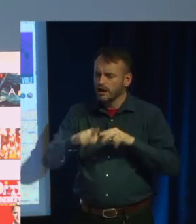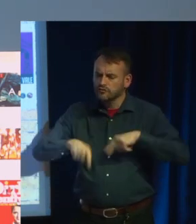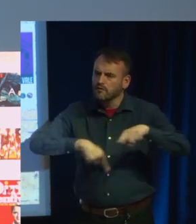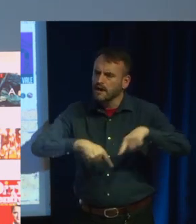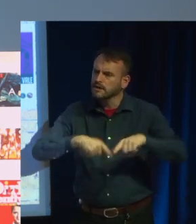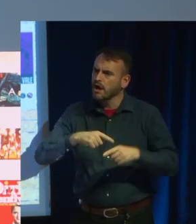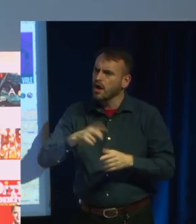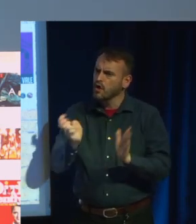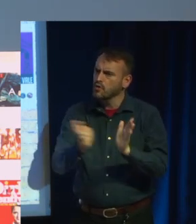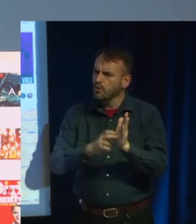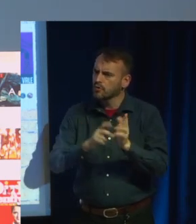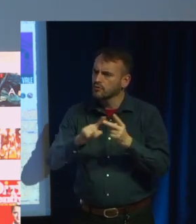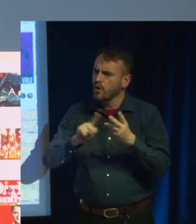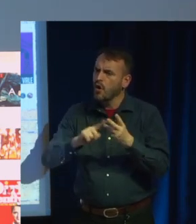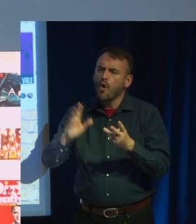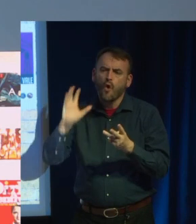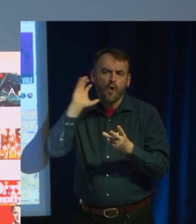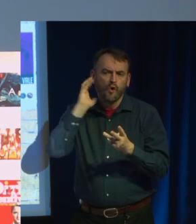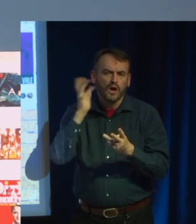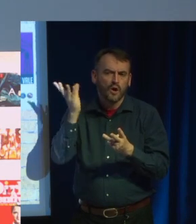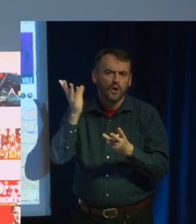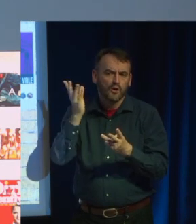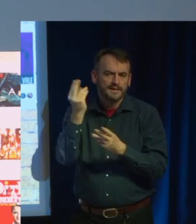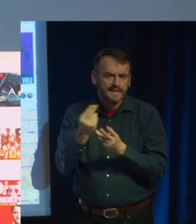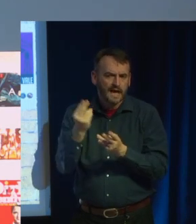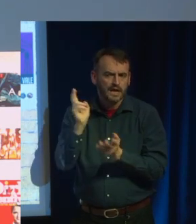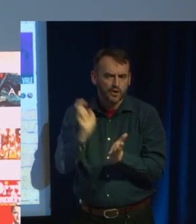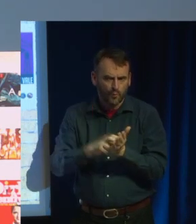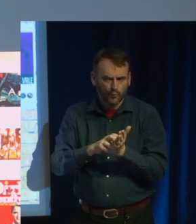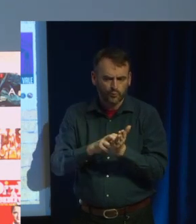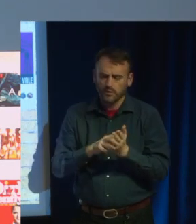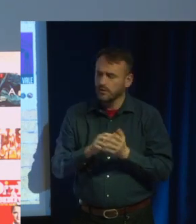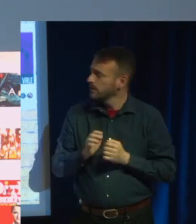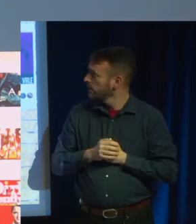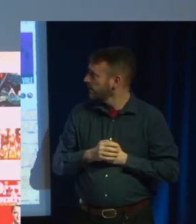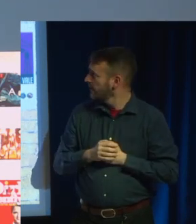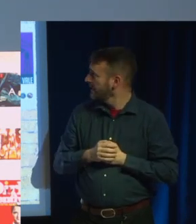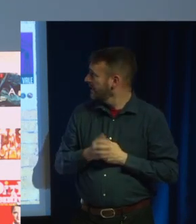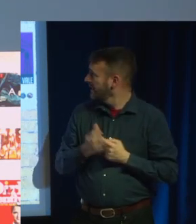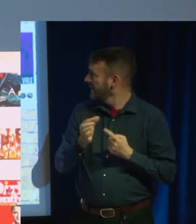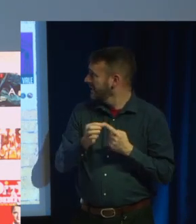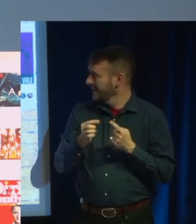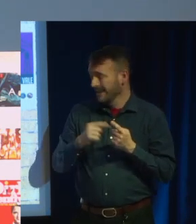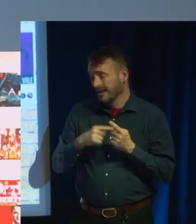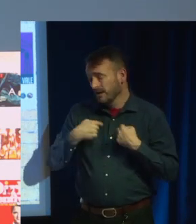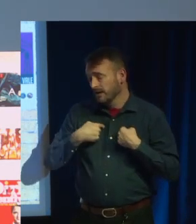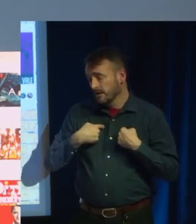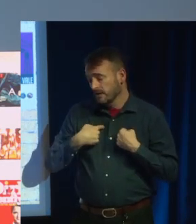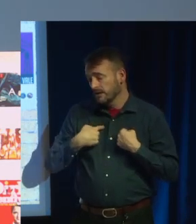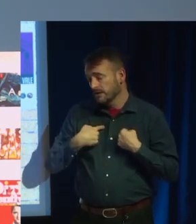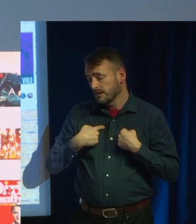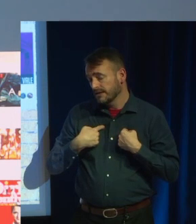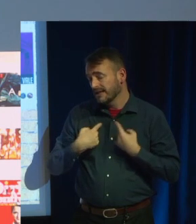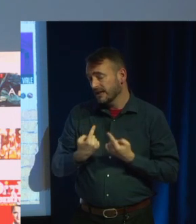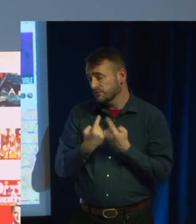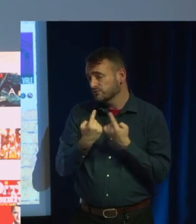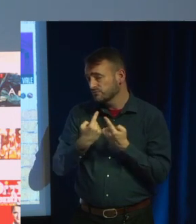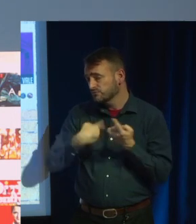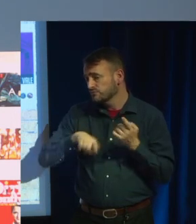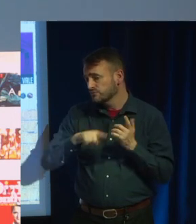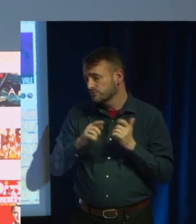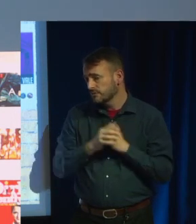is one of the things that is, I found the biggest issue that we had. I was used